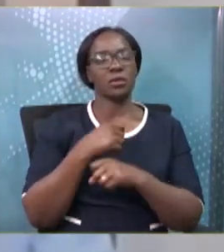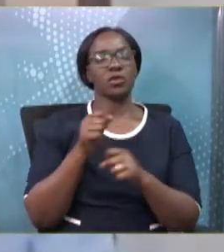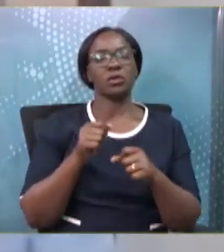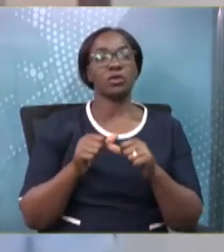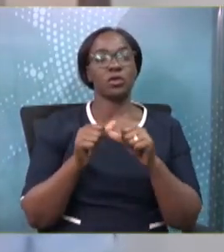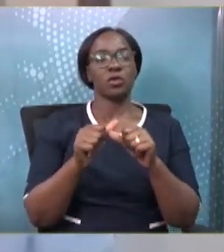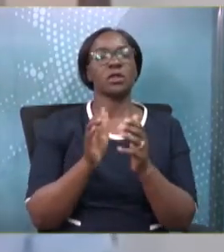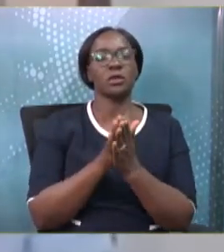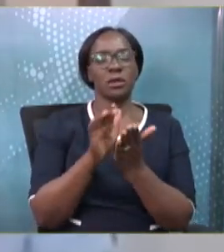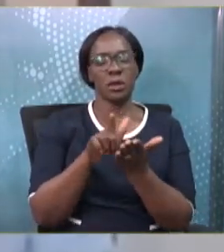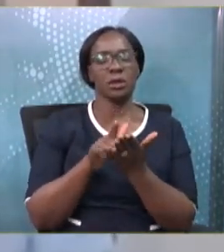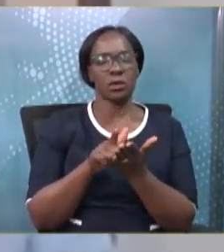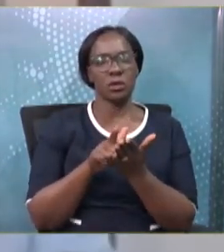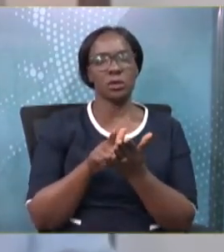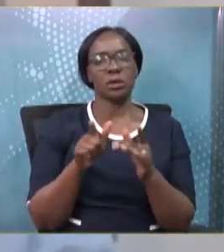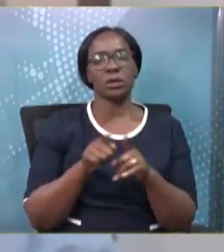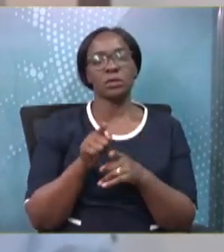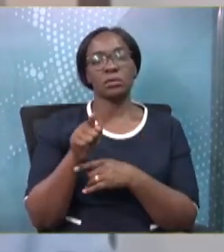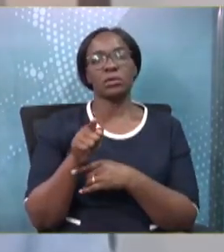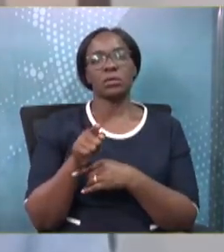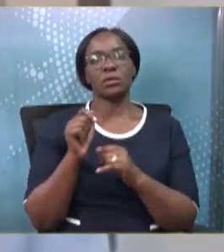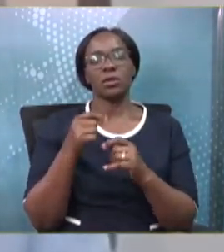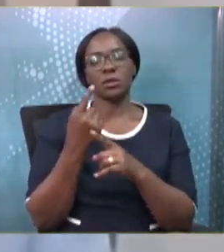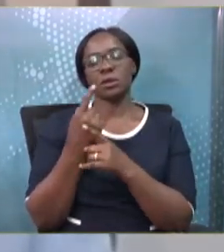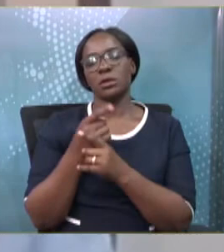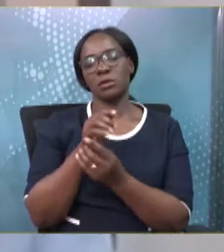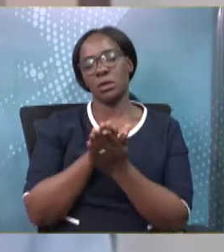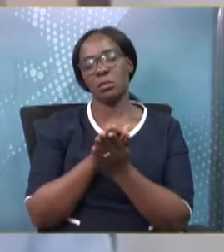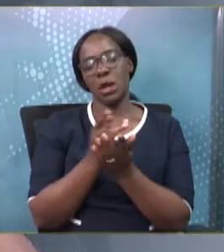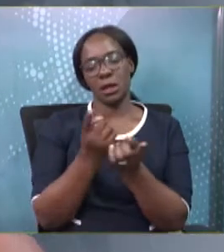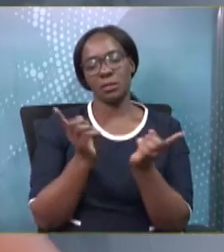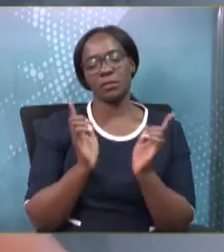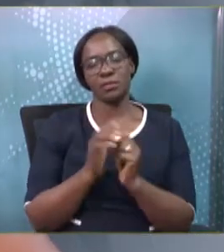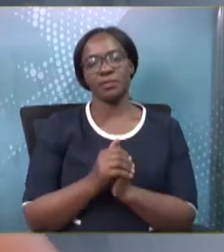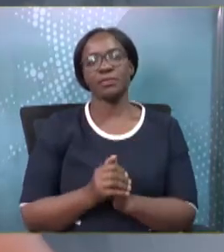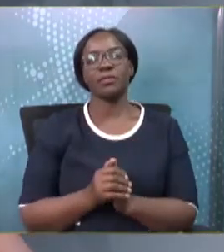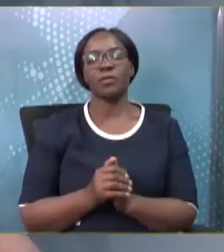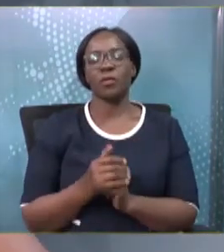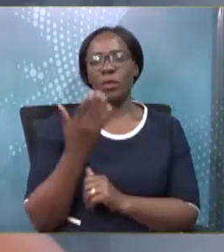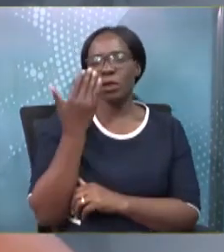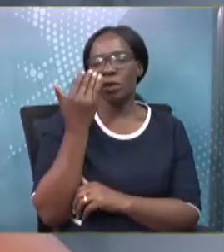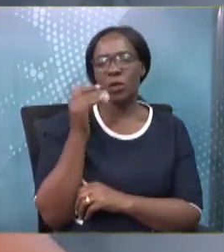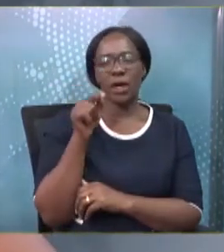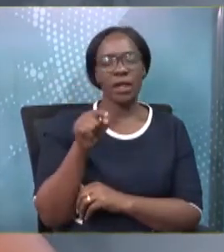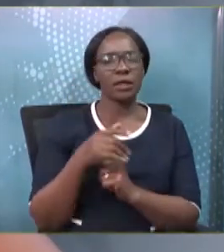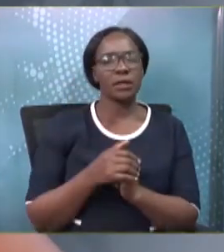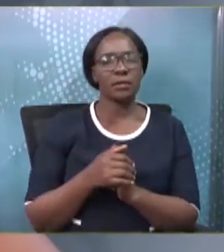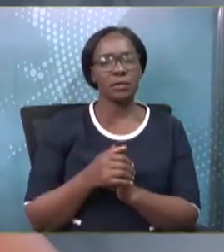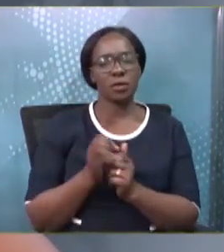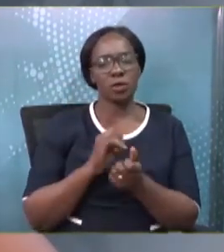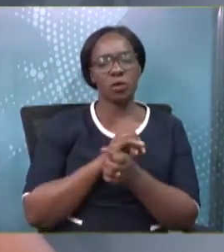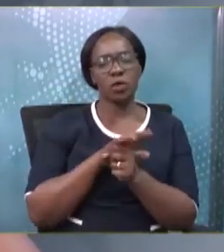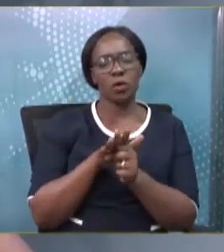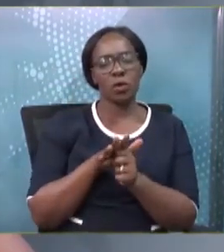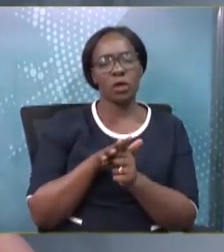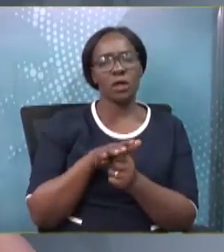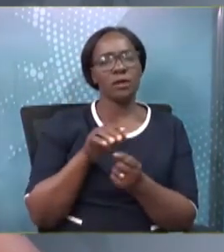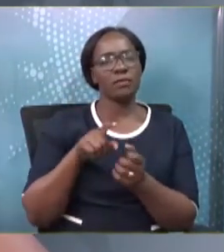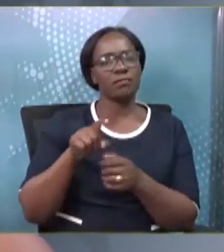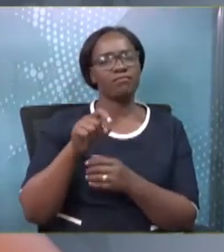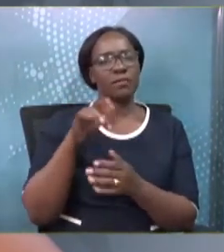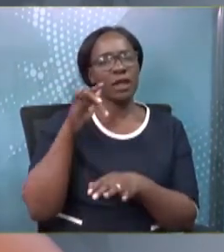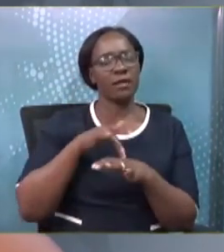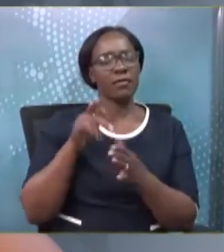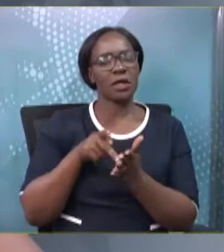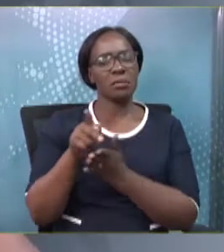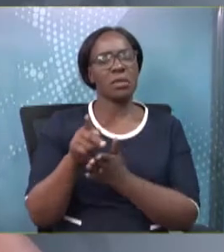with their loan payments to the various banks that are in the market. Mm-hmm. Why so? How has COVID-19 affected the repayment